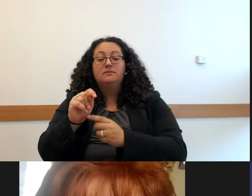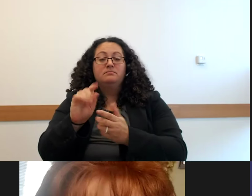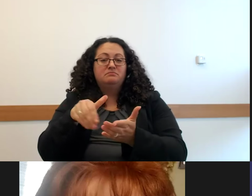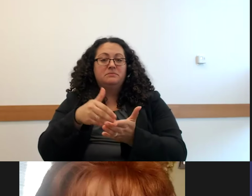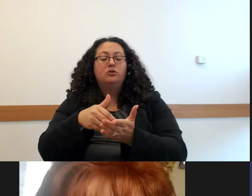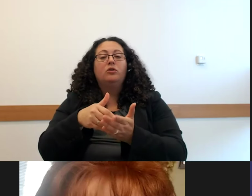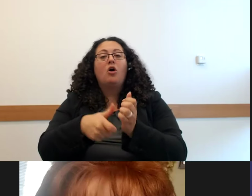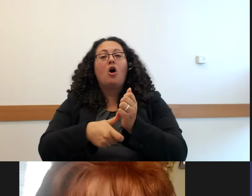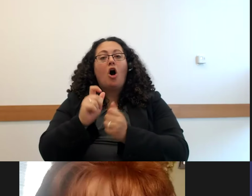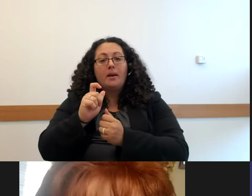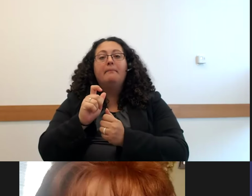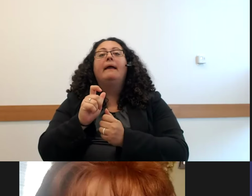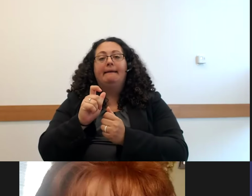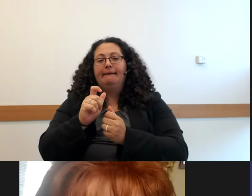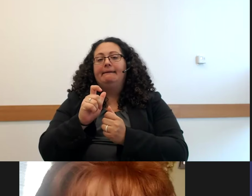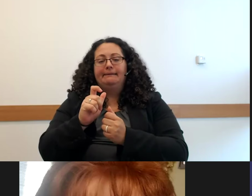prescription refill center, like a prescription DC.